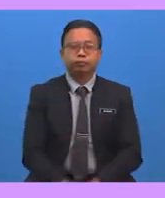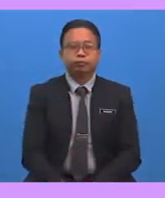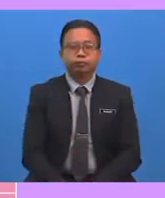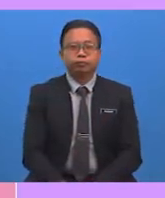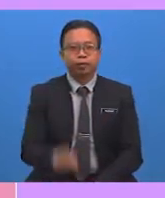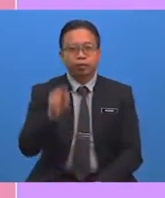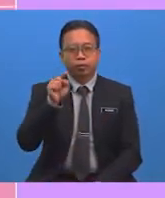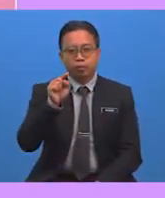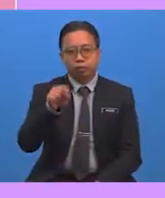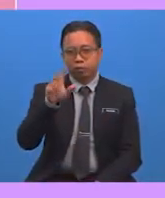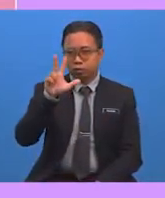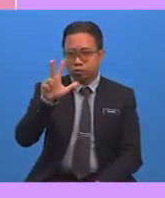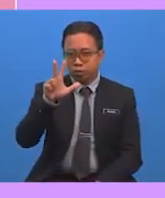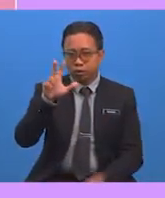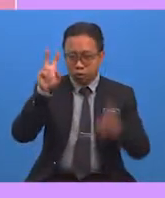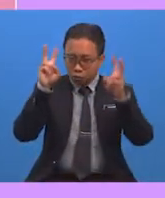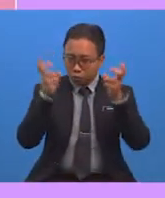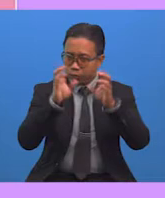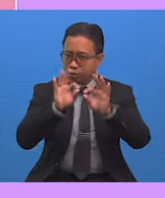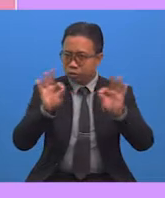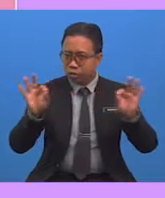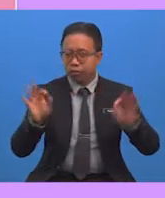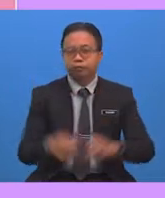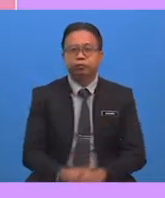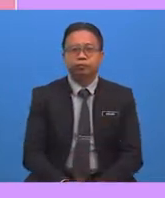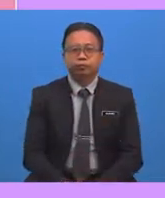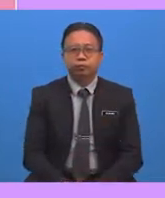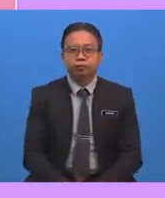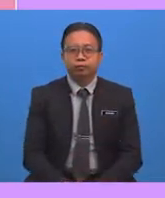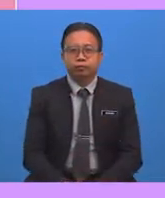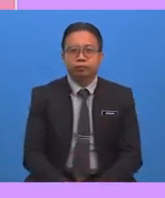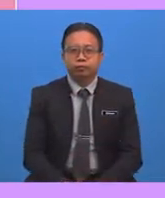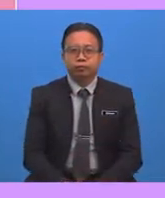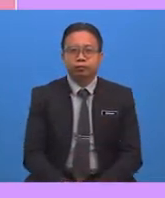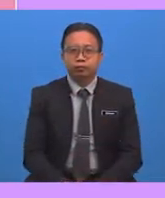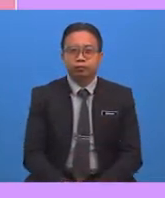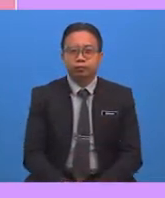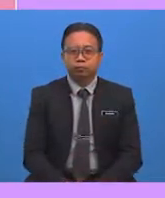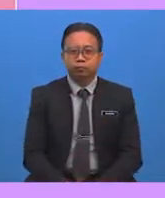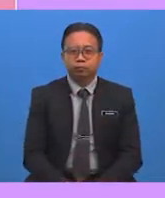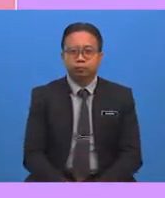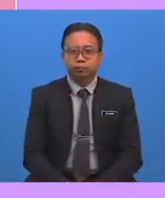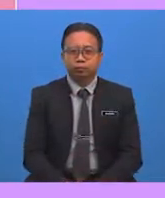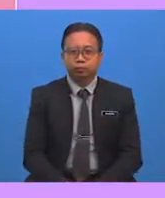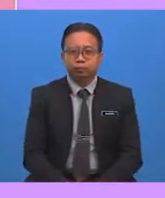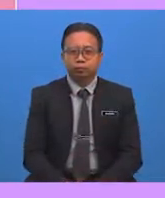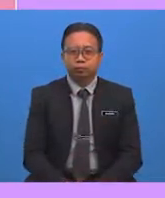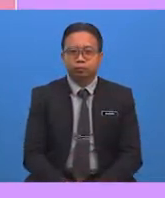Point three, topic sentence: paternal upbringing.